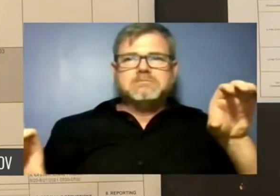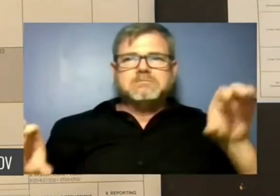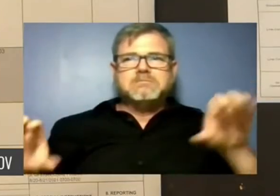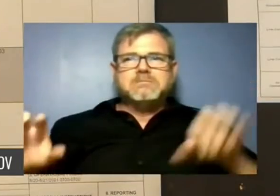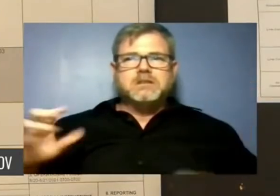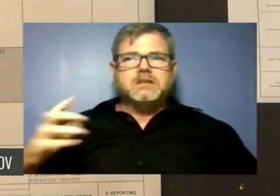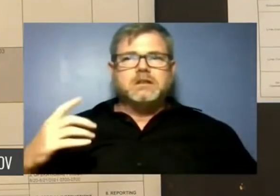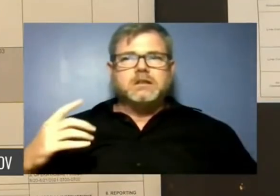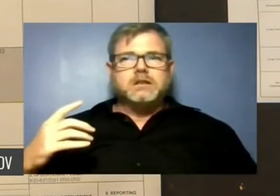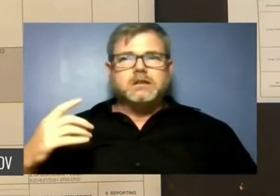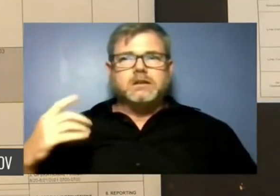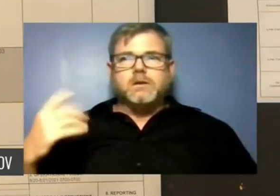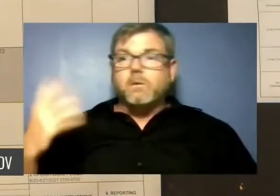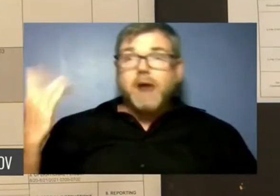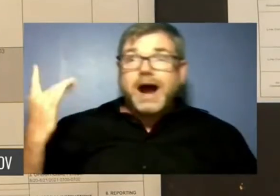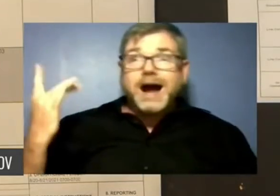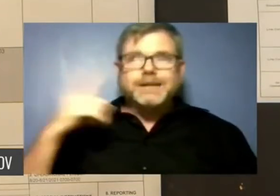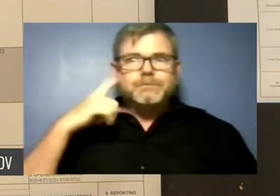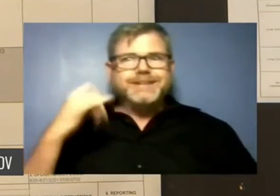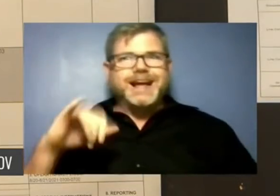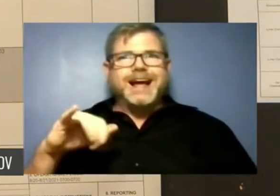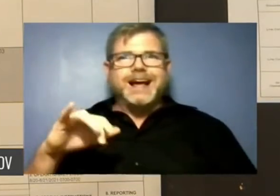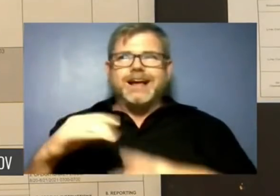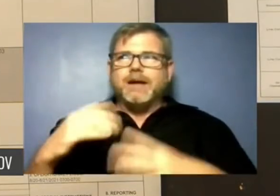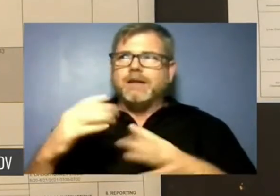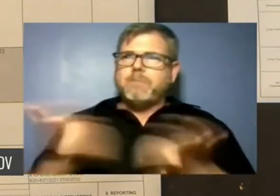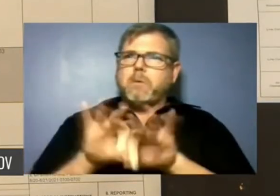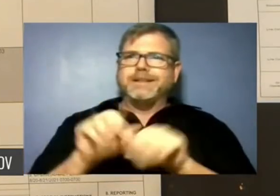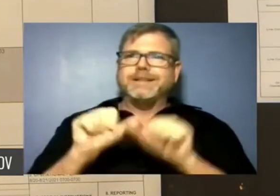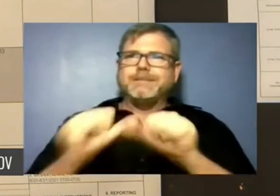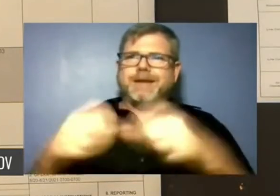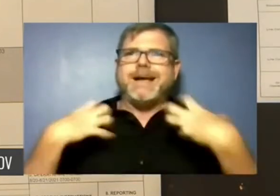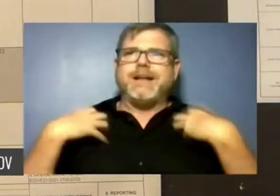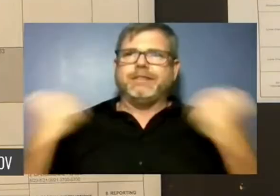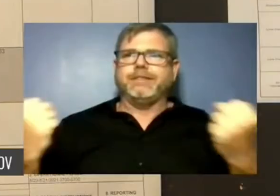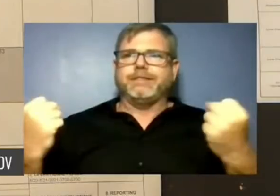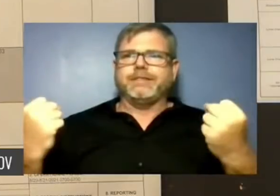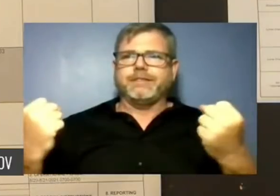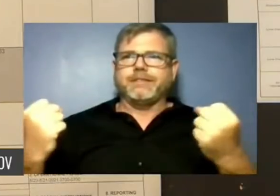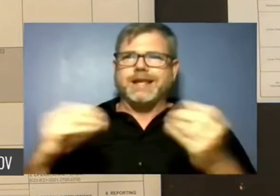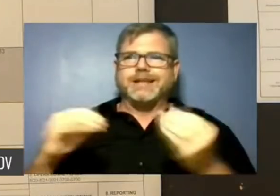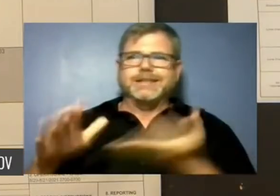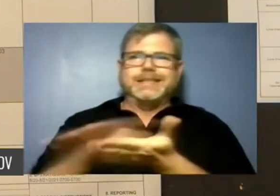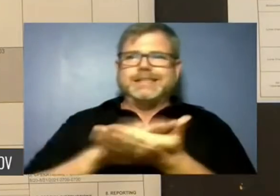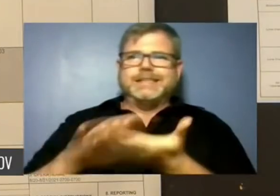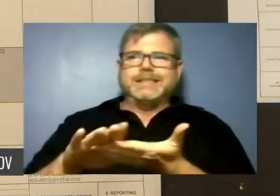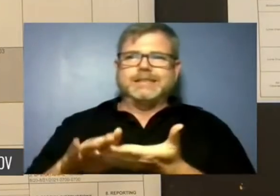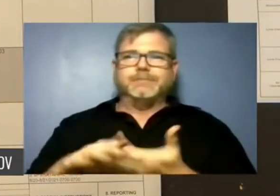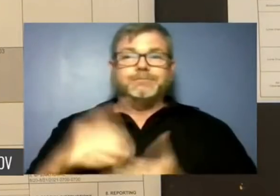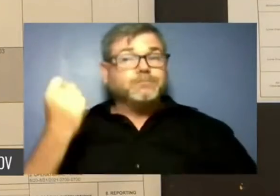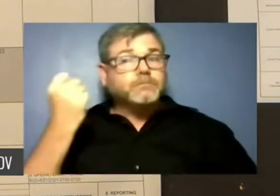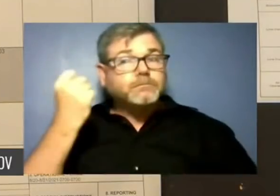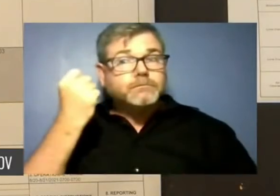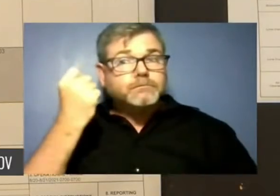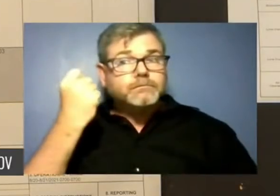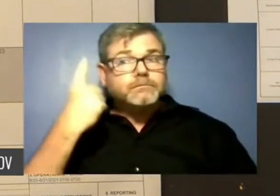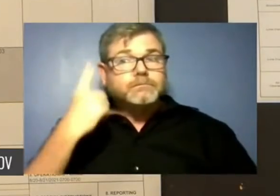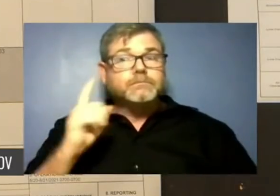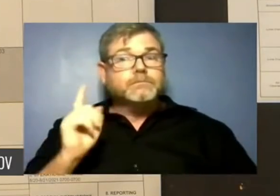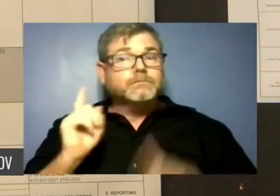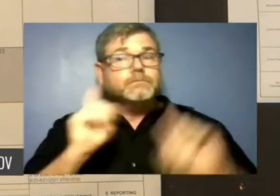have a tremendous amount of probably rotted food in the refrigerators. So we kind